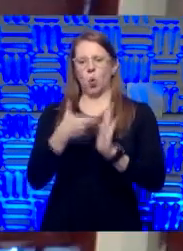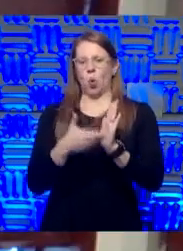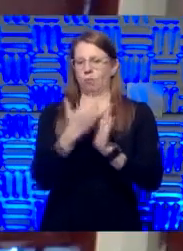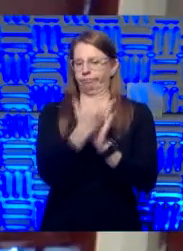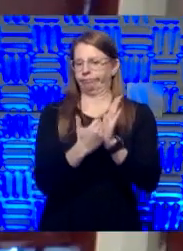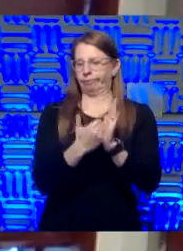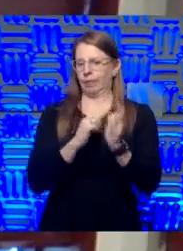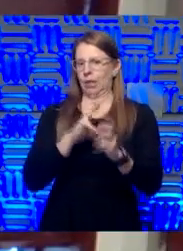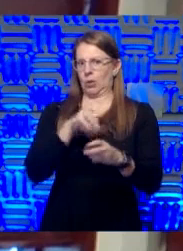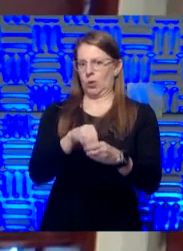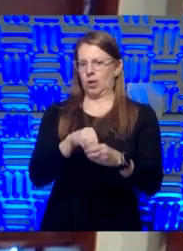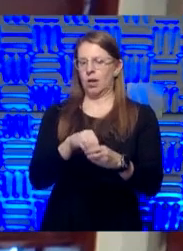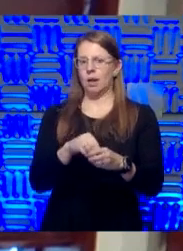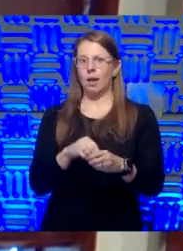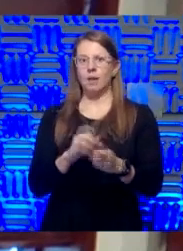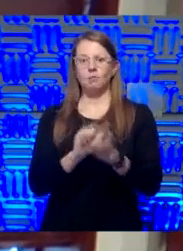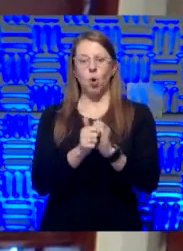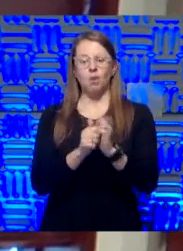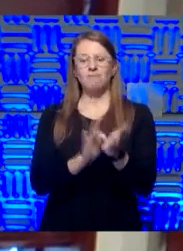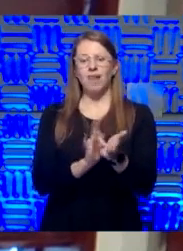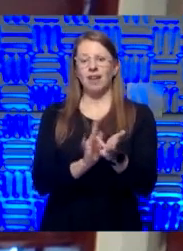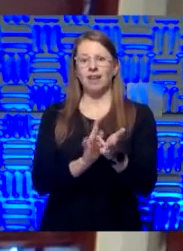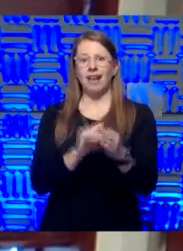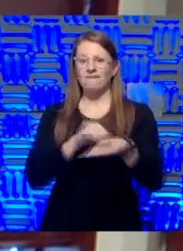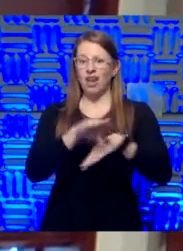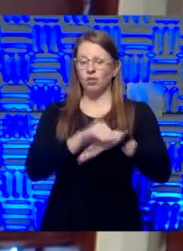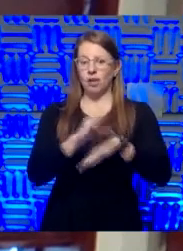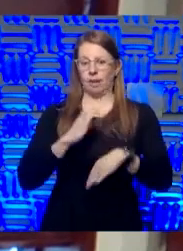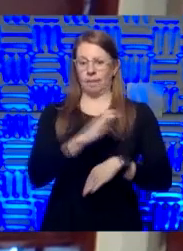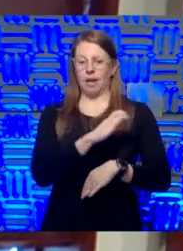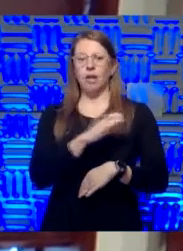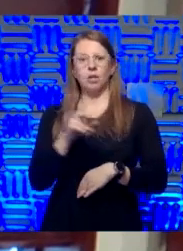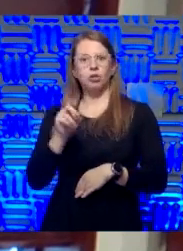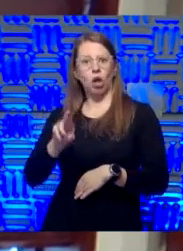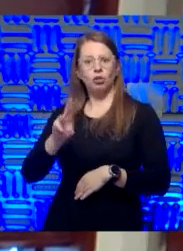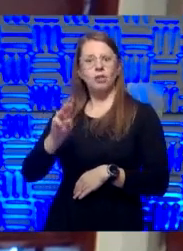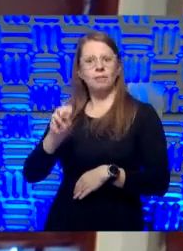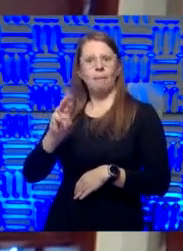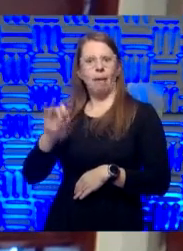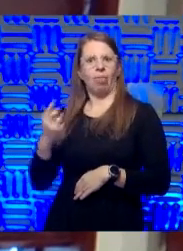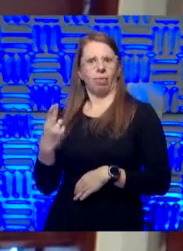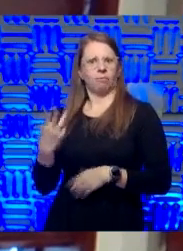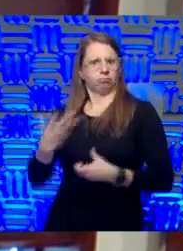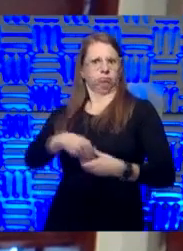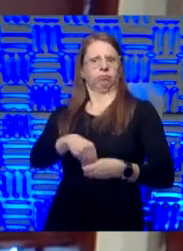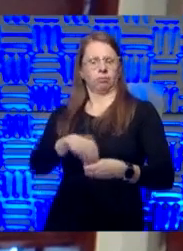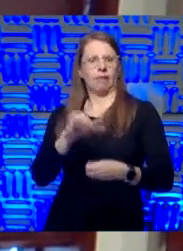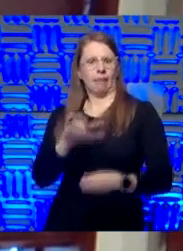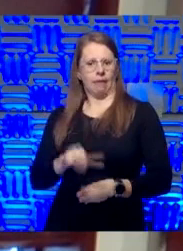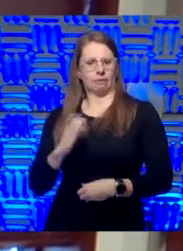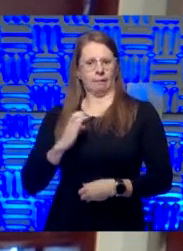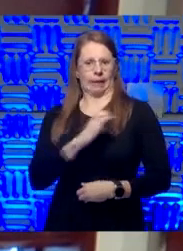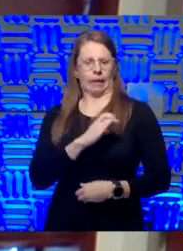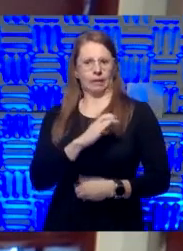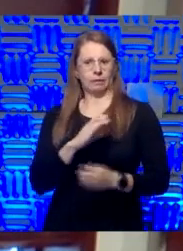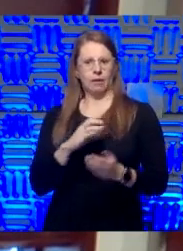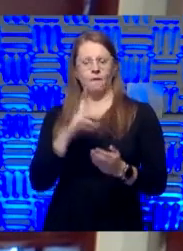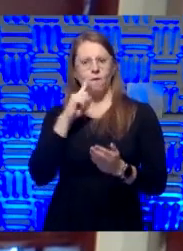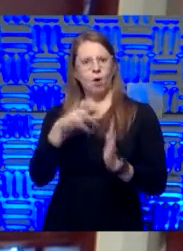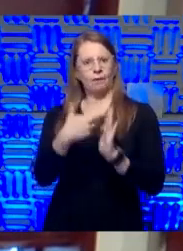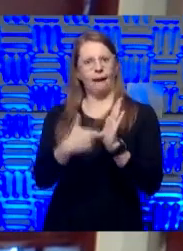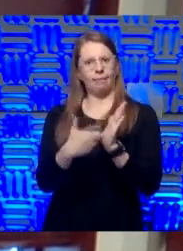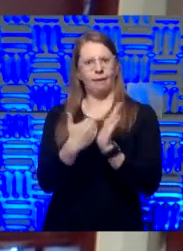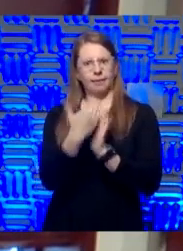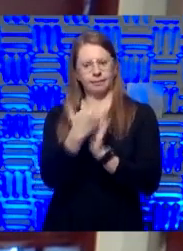includes using our Sports Medicine Advisory Committee, which Dr. Smith is a part of, to help vet all of the guidelines that we